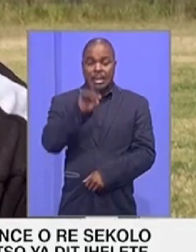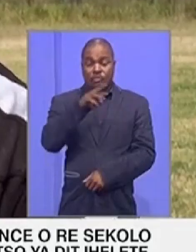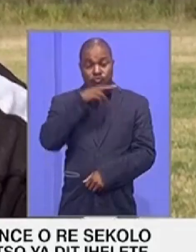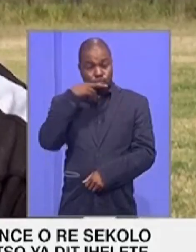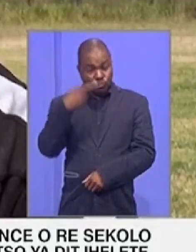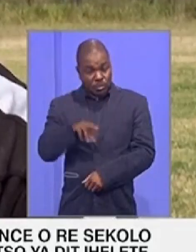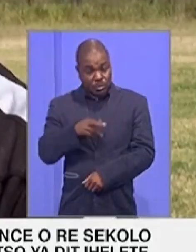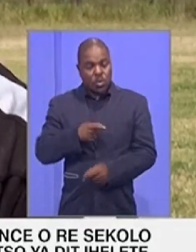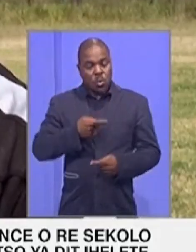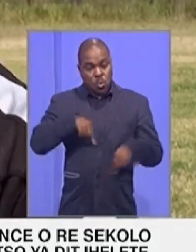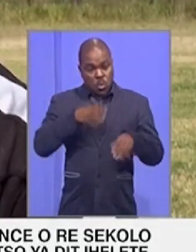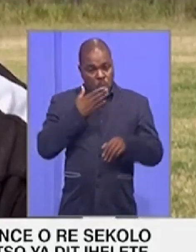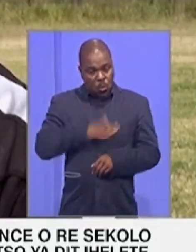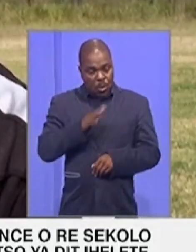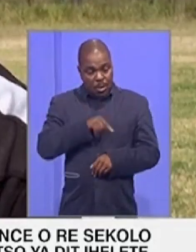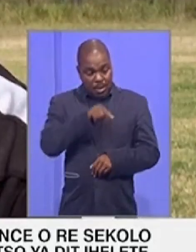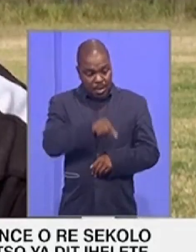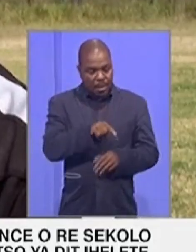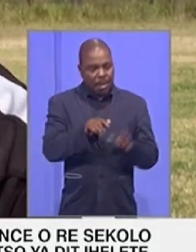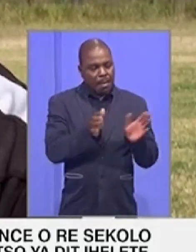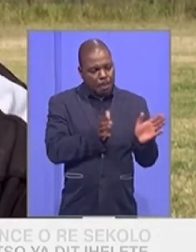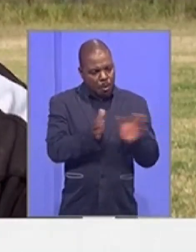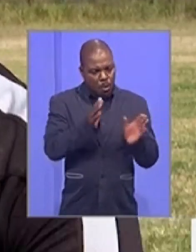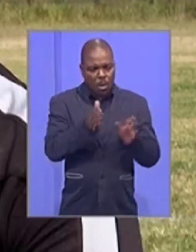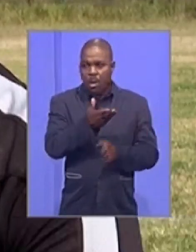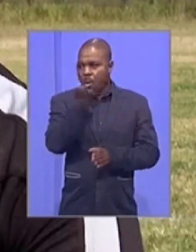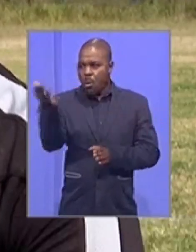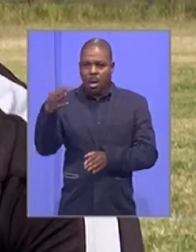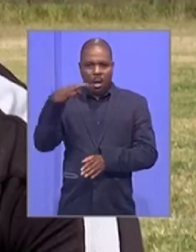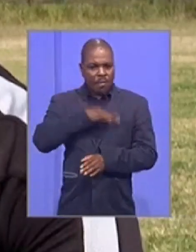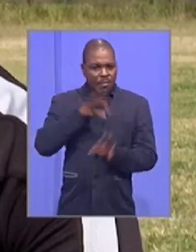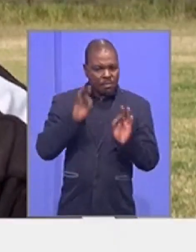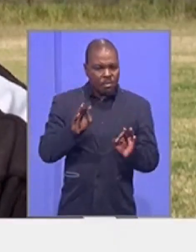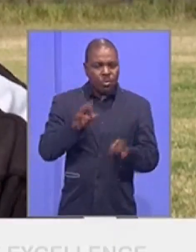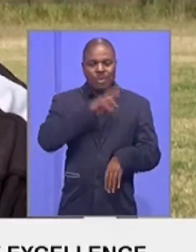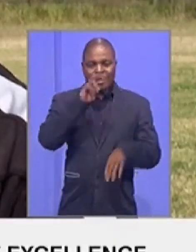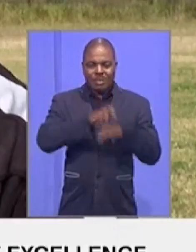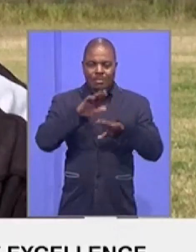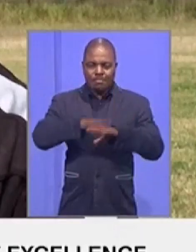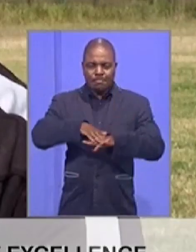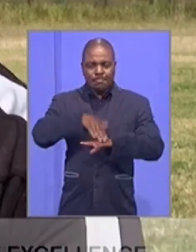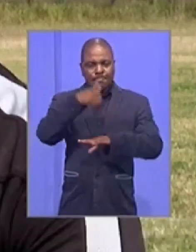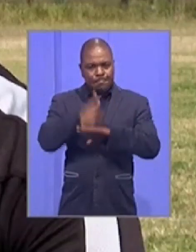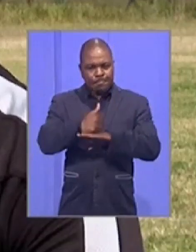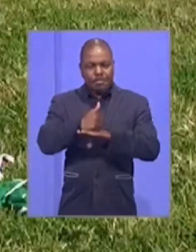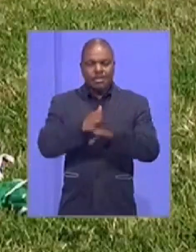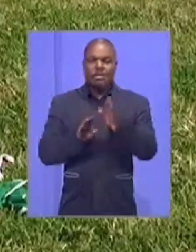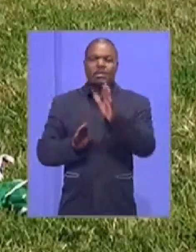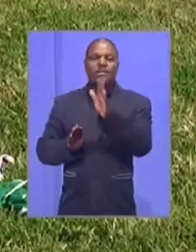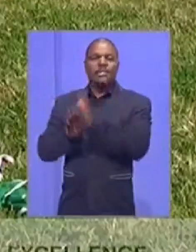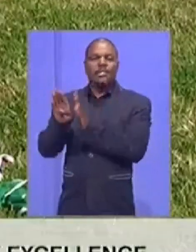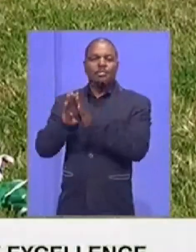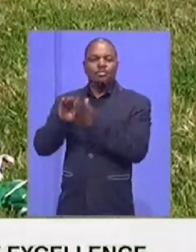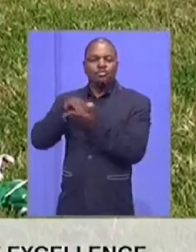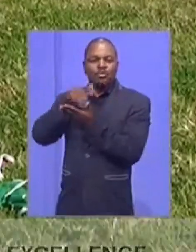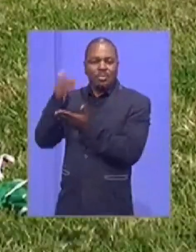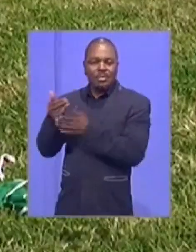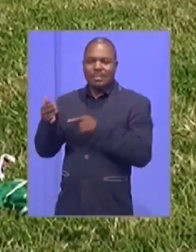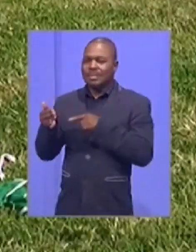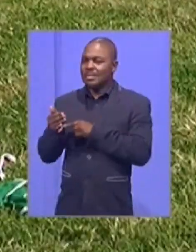want to make football affordable for everyone, I think we need to set up a development trust